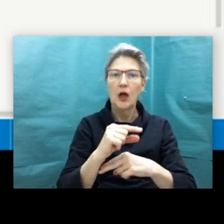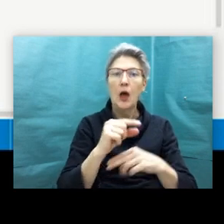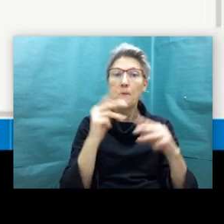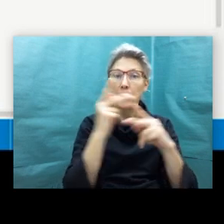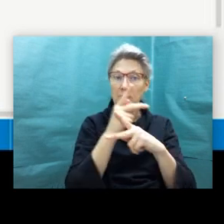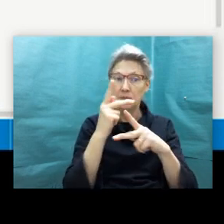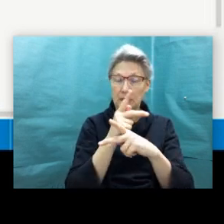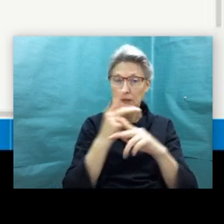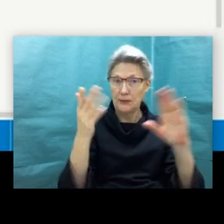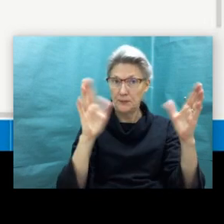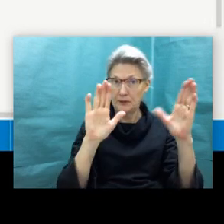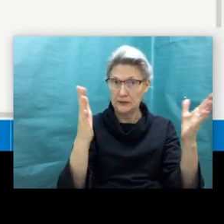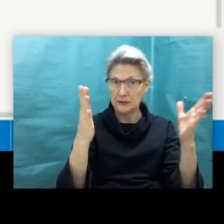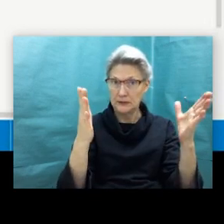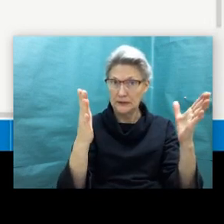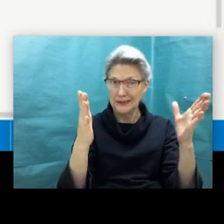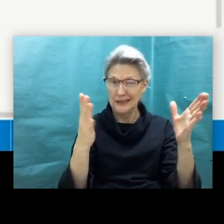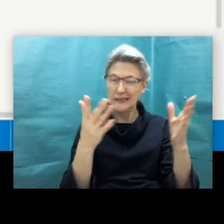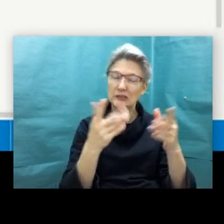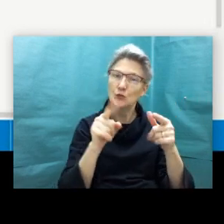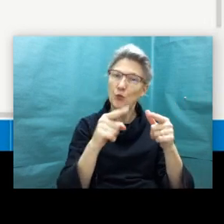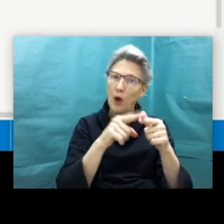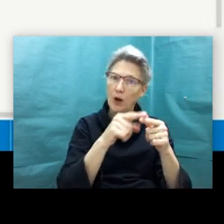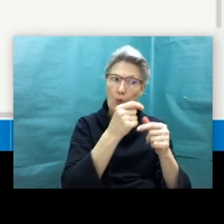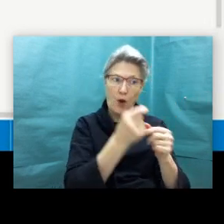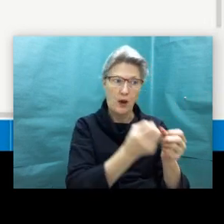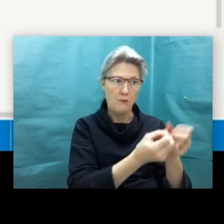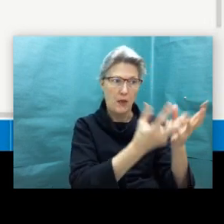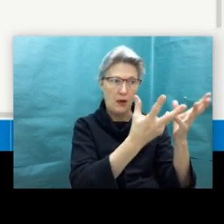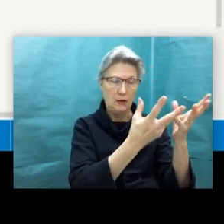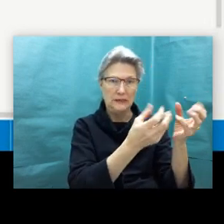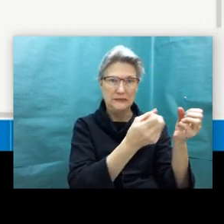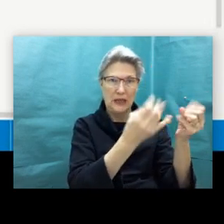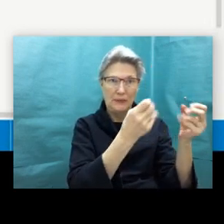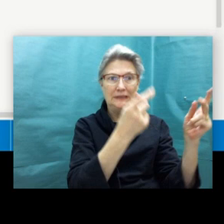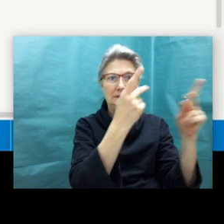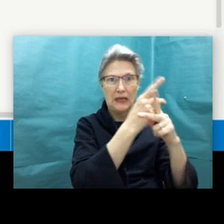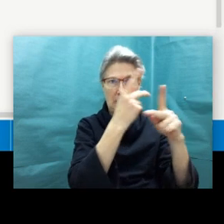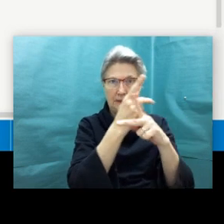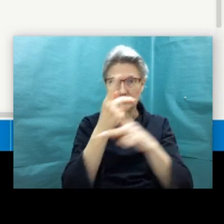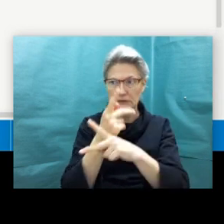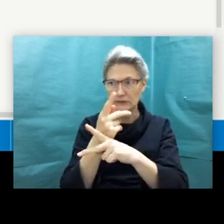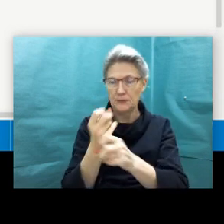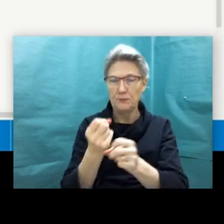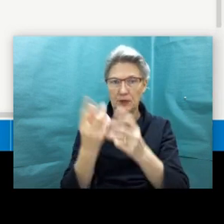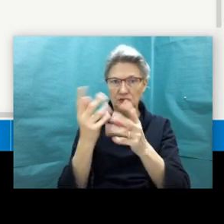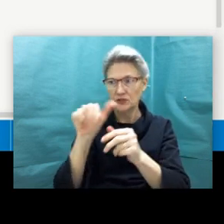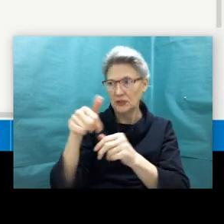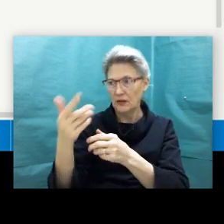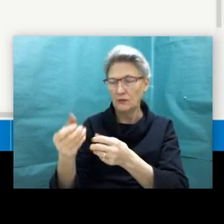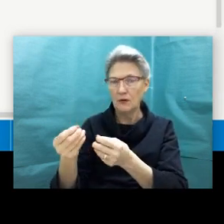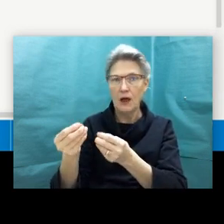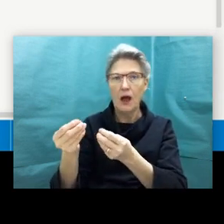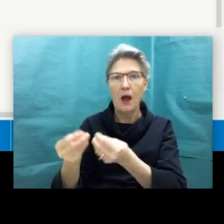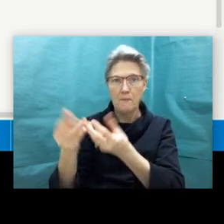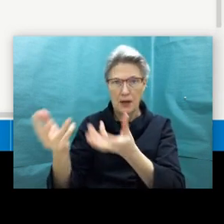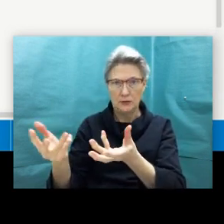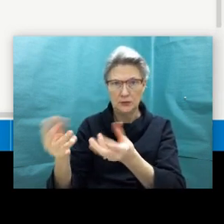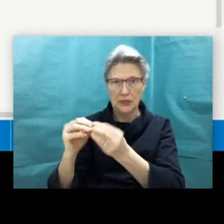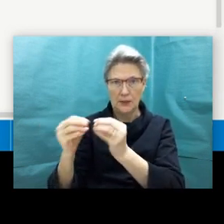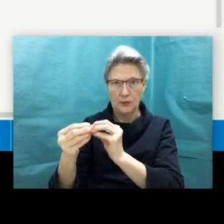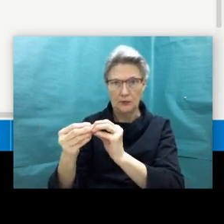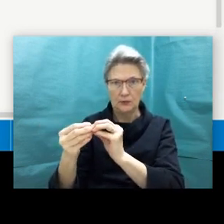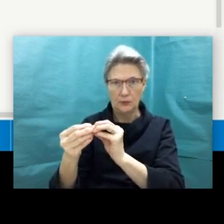multiplicative comparison is a situation where one amount is a certain number of times as many or as much as another amount. We can use a